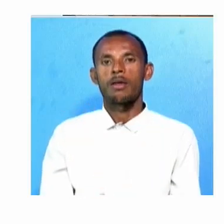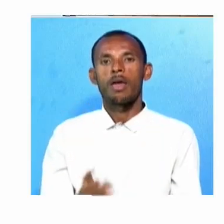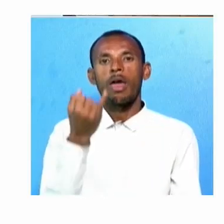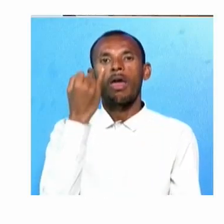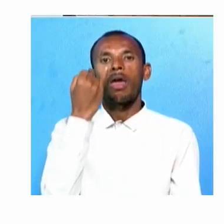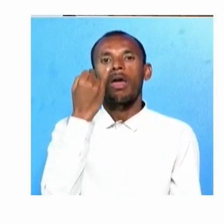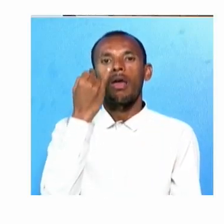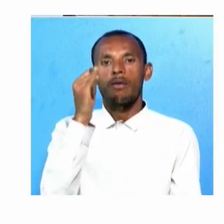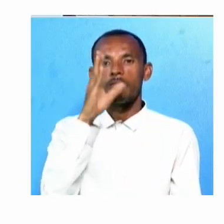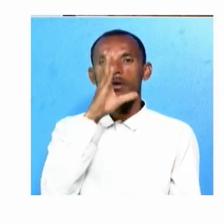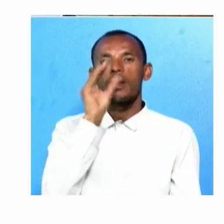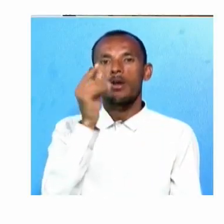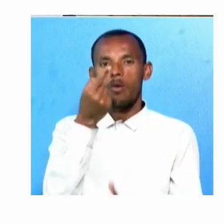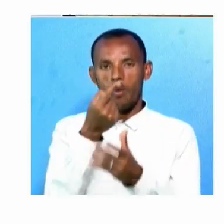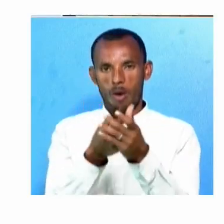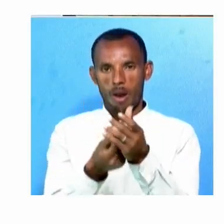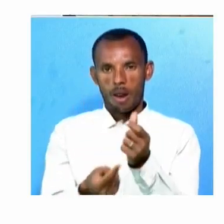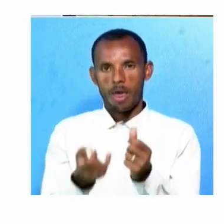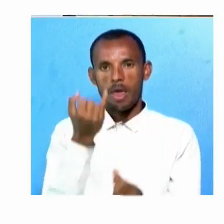if and only if